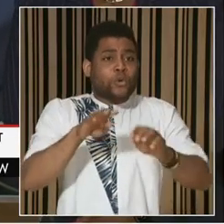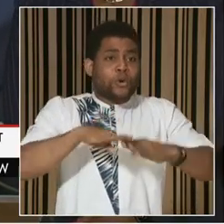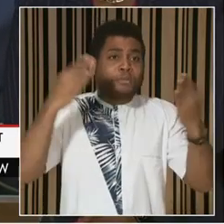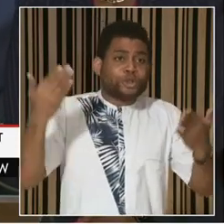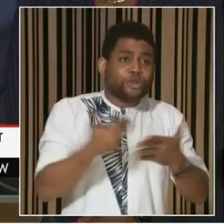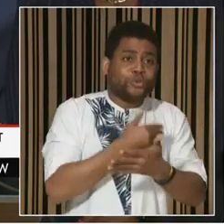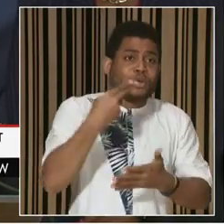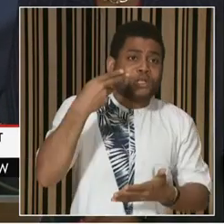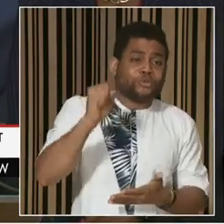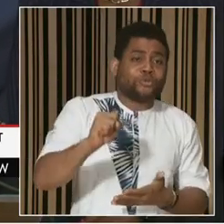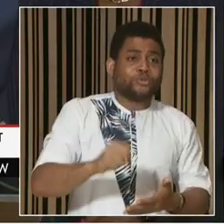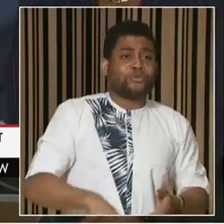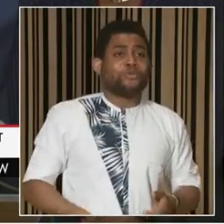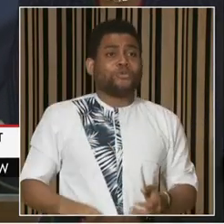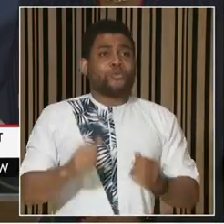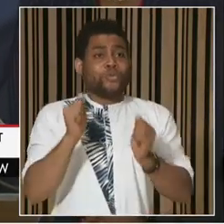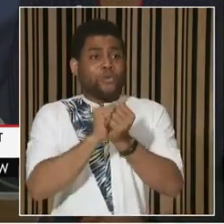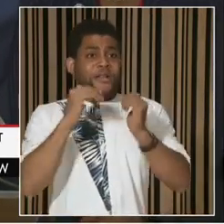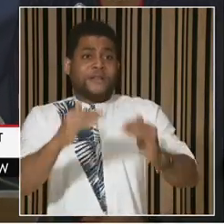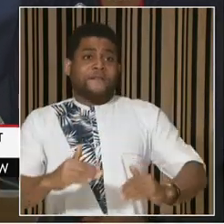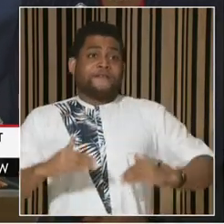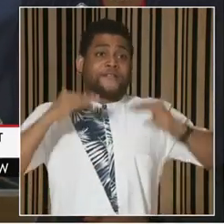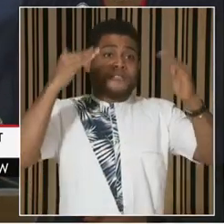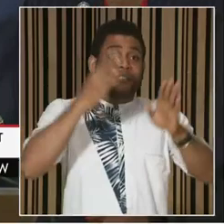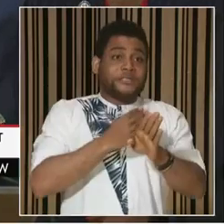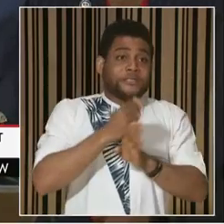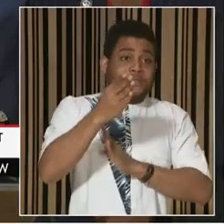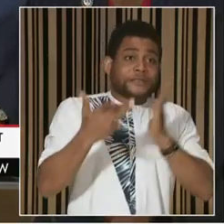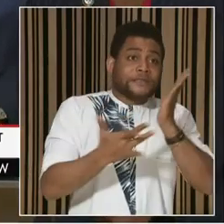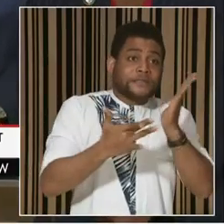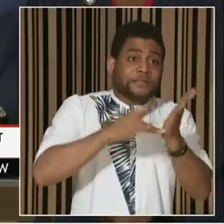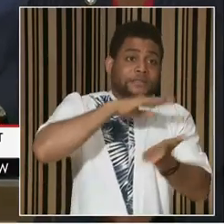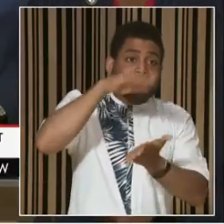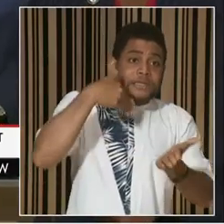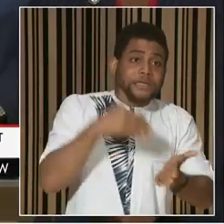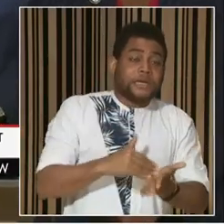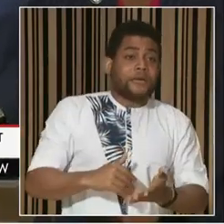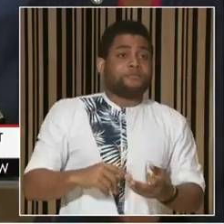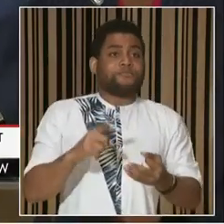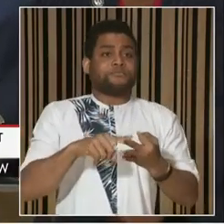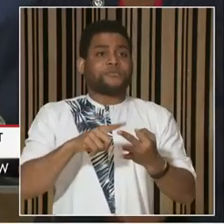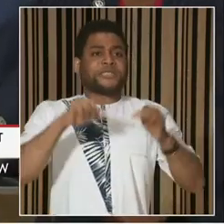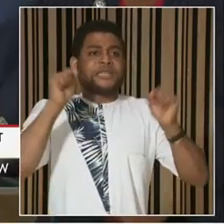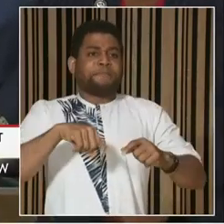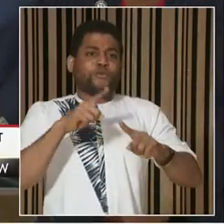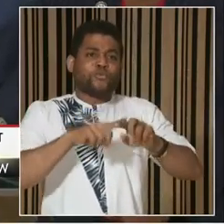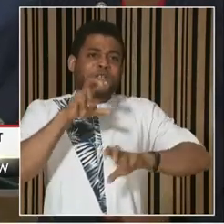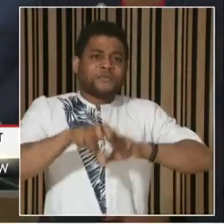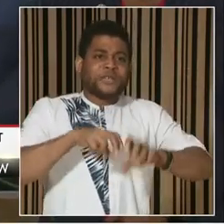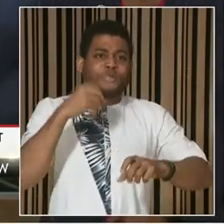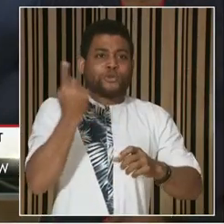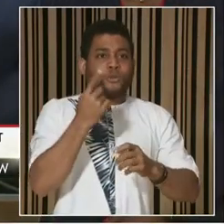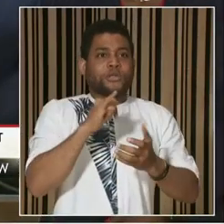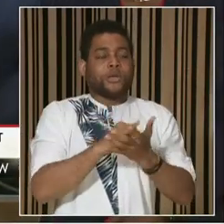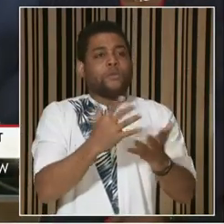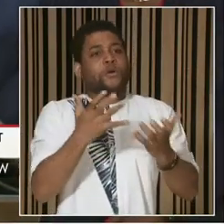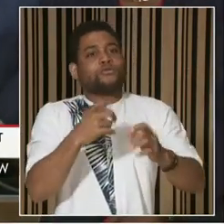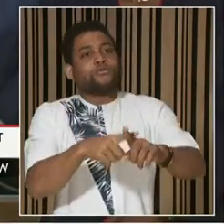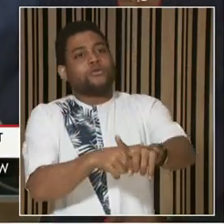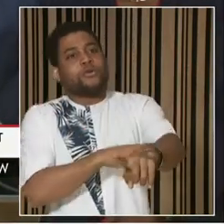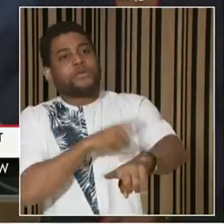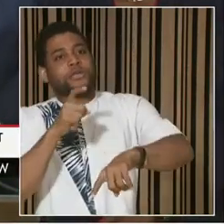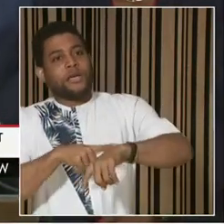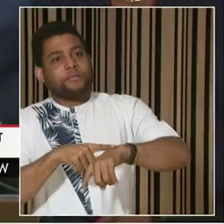and an advanced career and technical center. We've been able to invest in something that we've been wanting to do for a long time, this